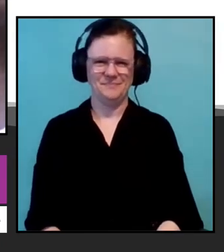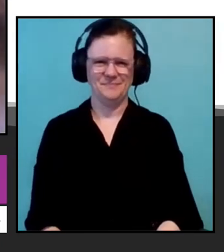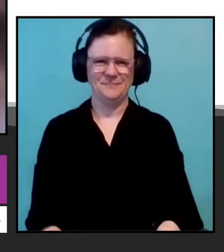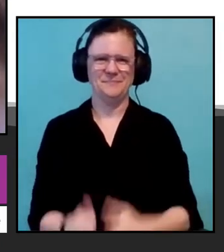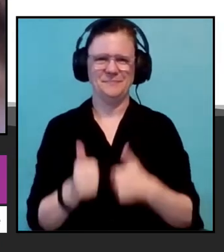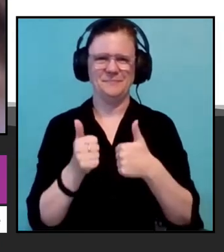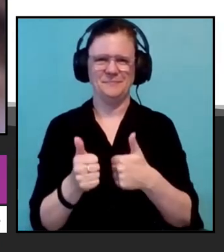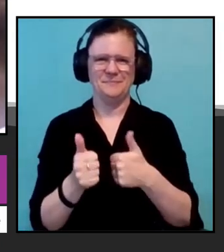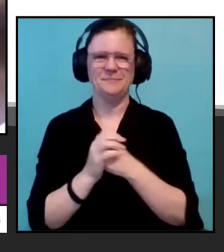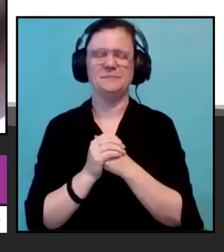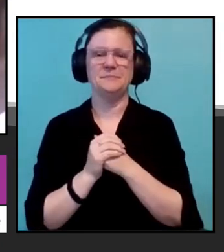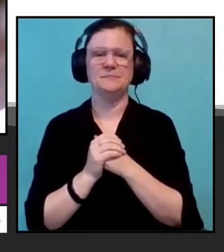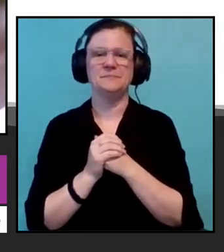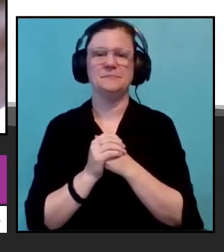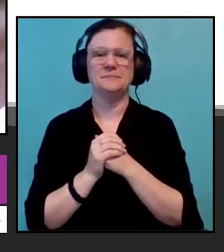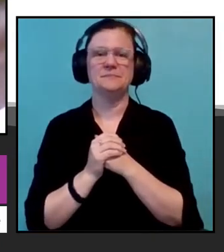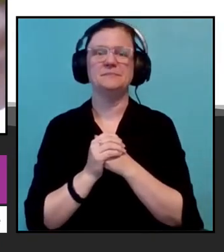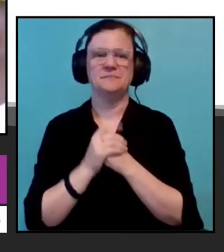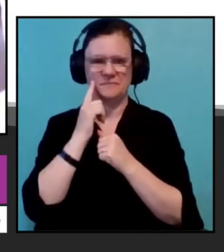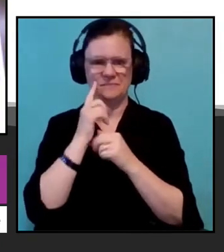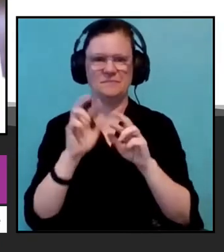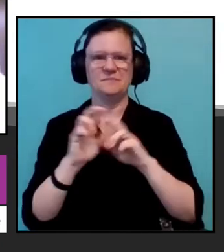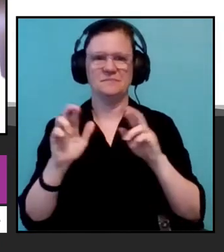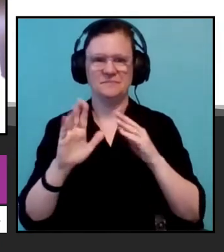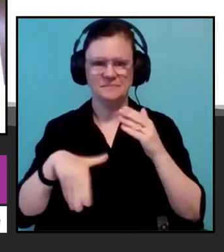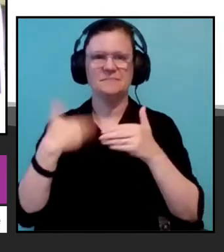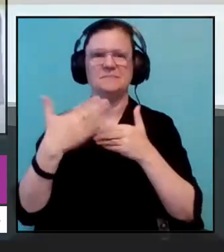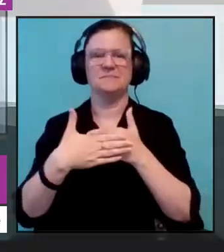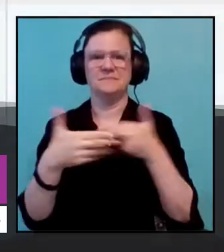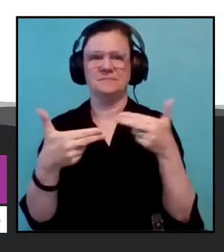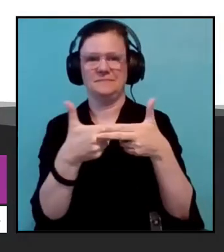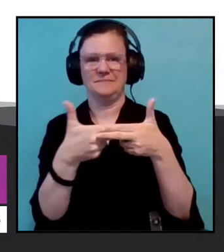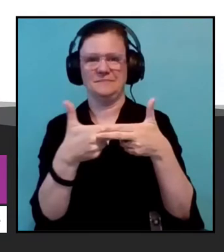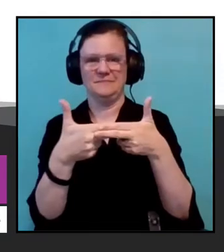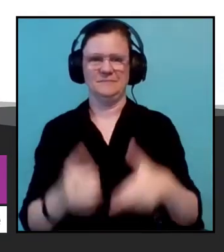Great. I think we're ready for the next slide.